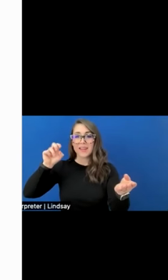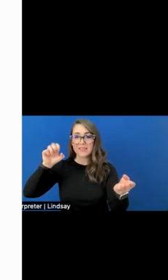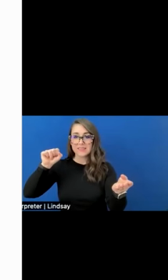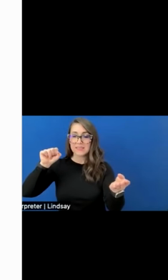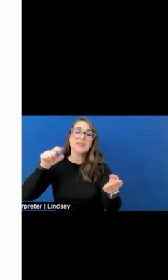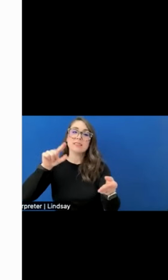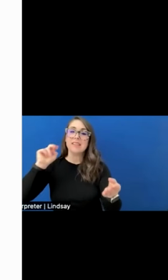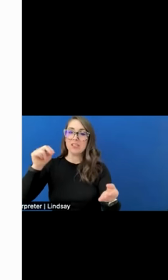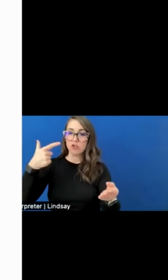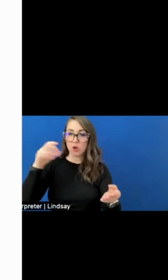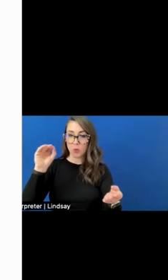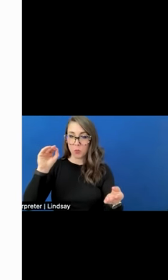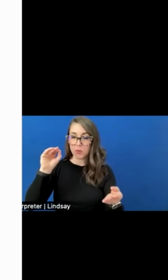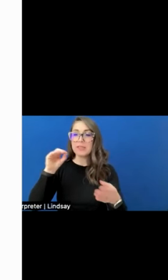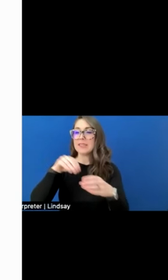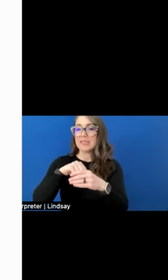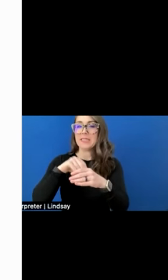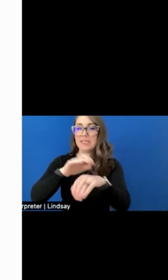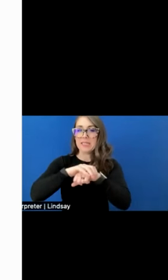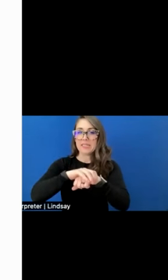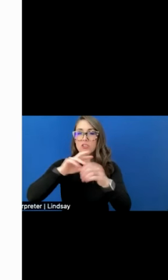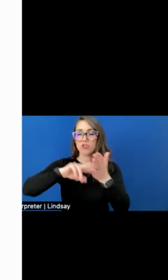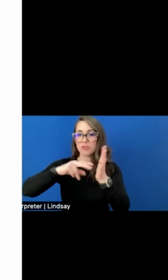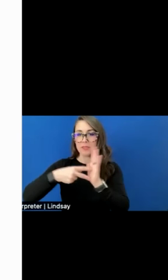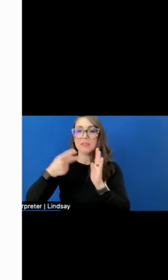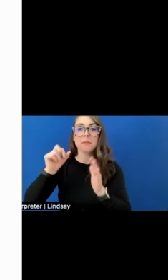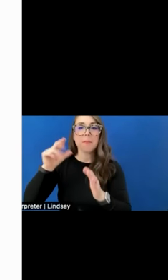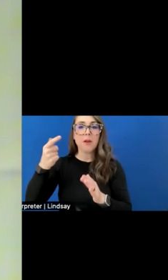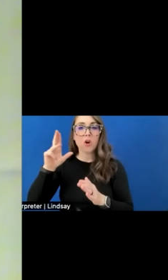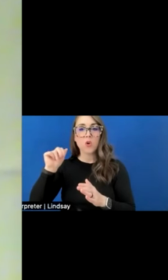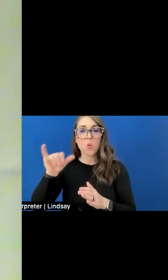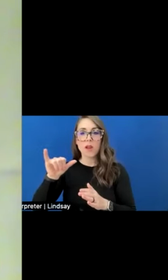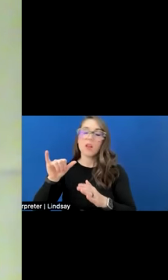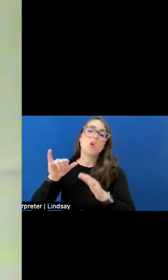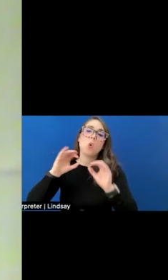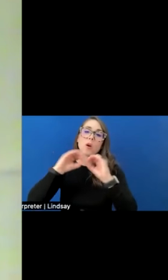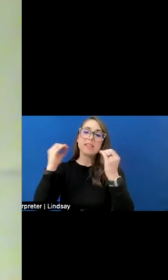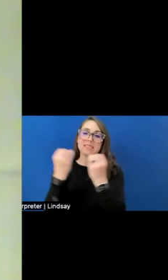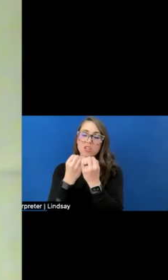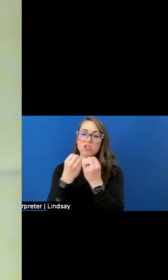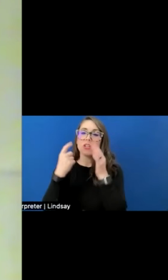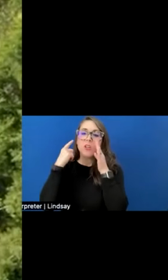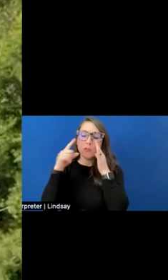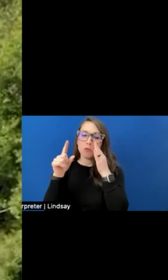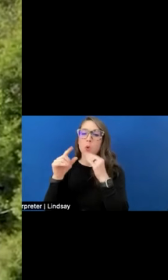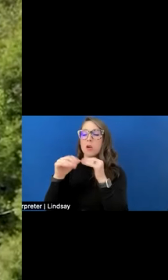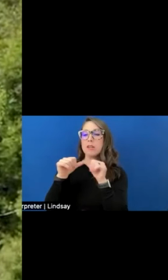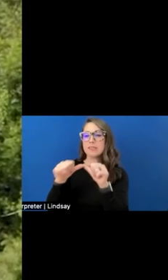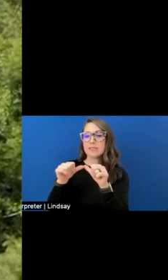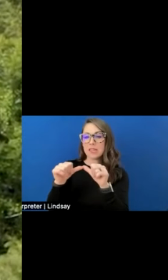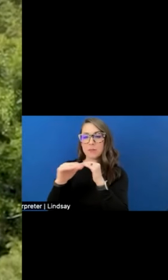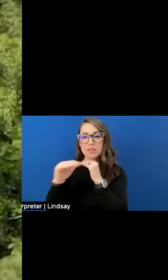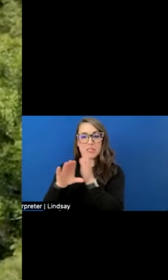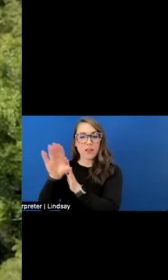for Paraguayan Organization for Conservation and Sustainable Development. Specifically, the Friends of Paraguay grants have focused on